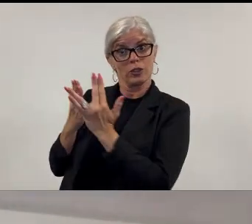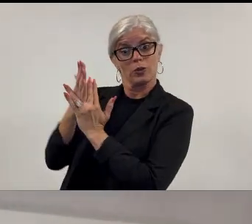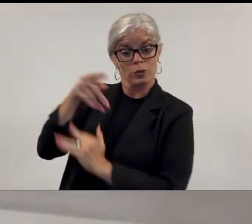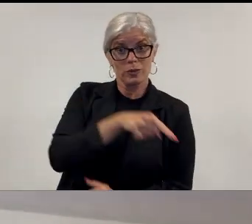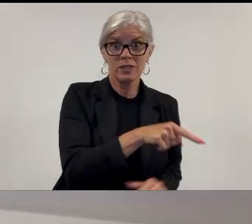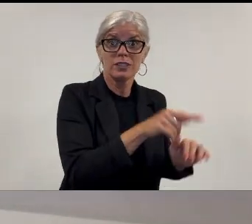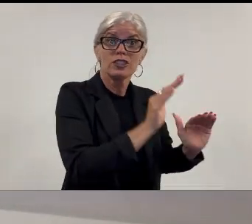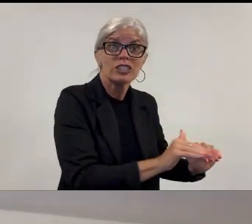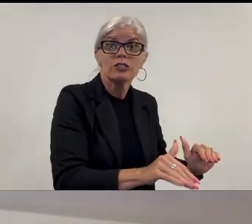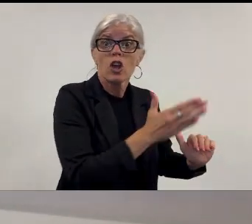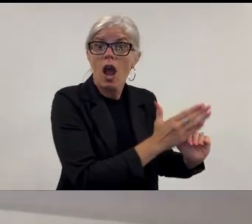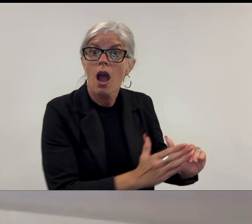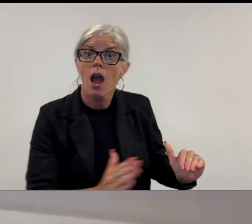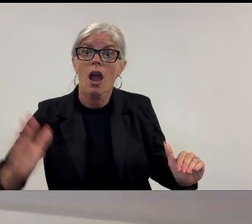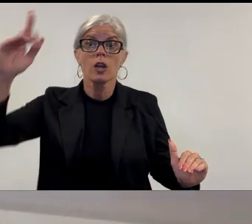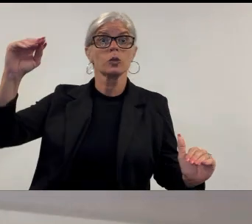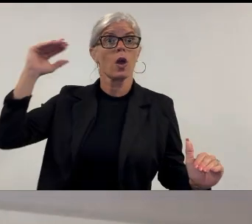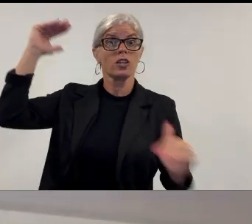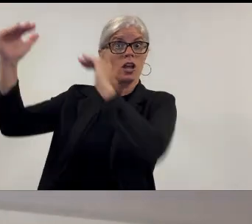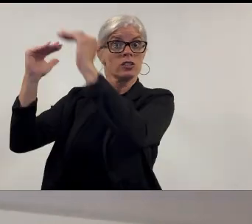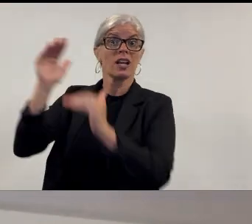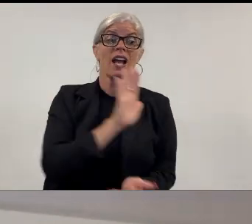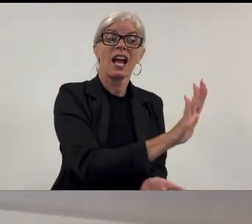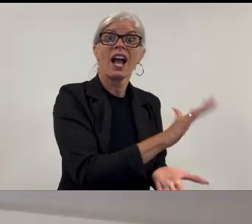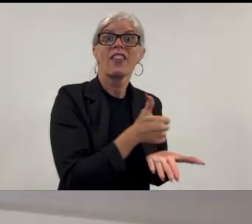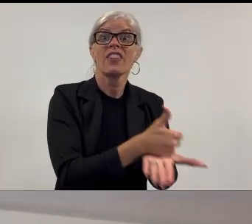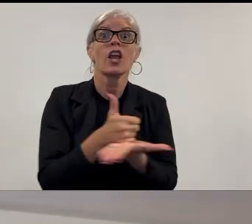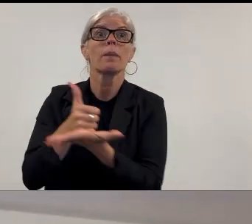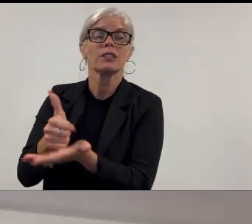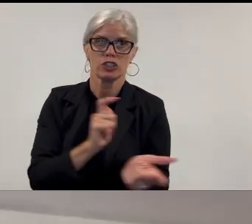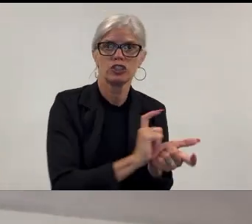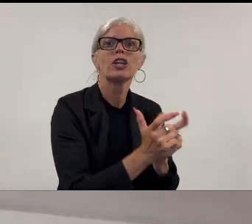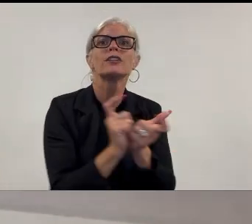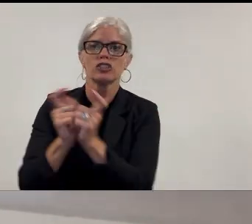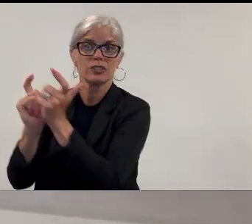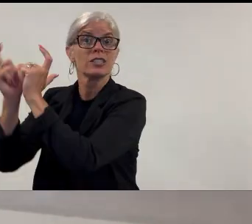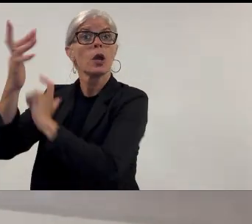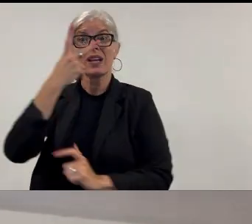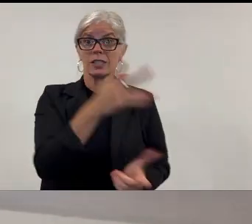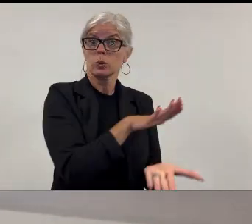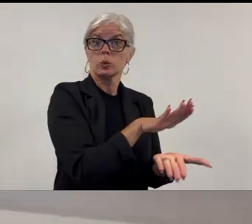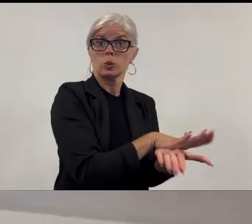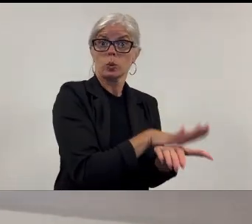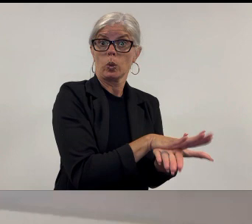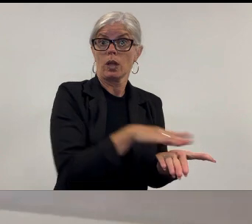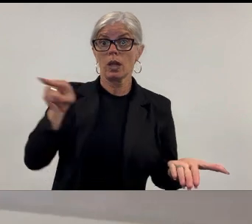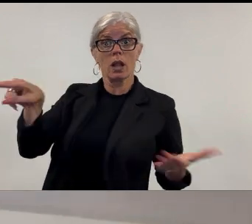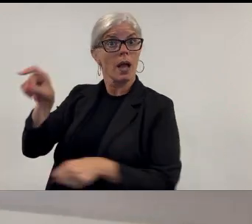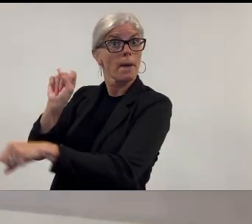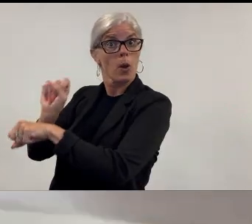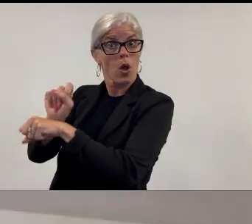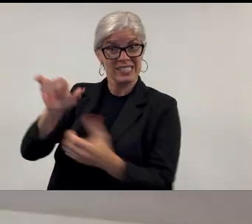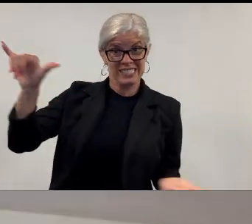And in adults, needs to continue. So as they progress to adulthood, that changes too, because they move from school